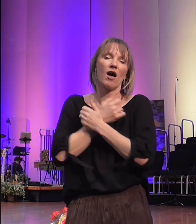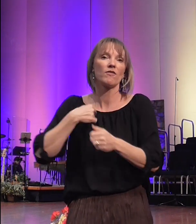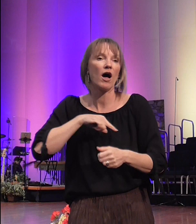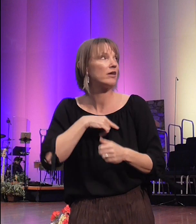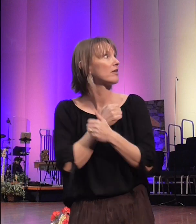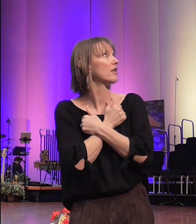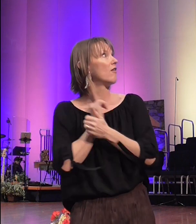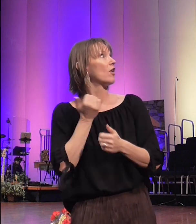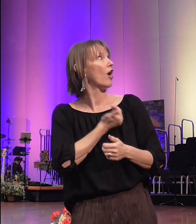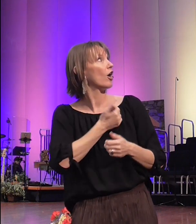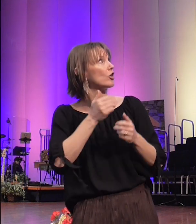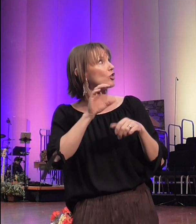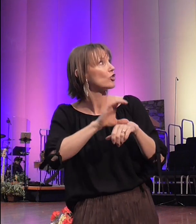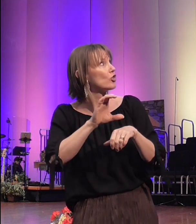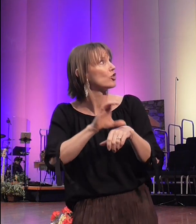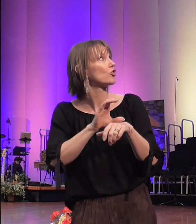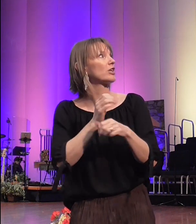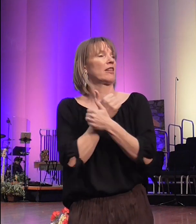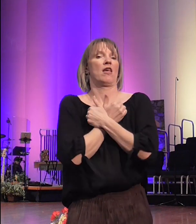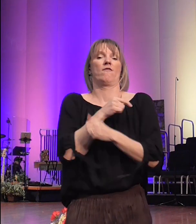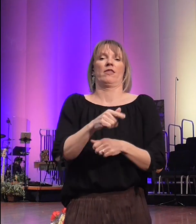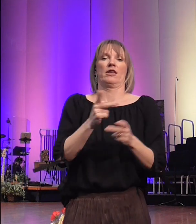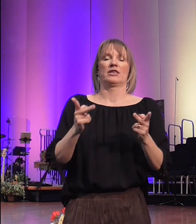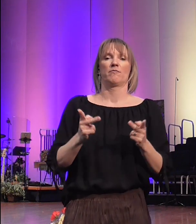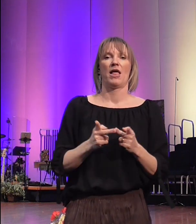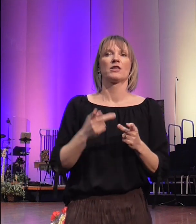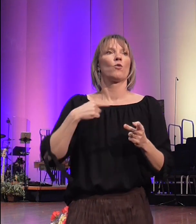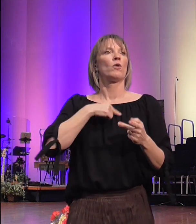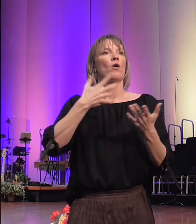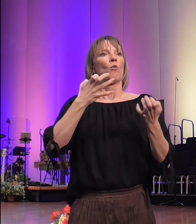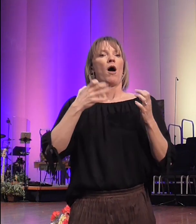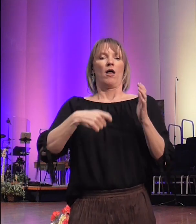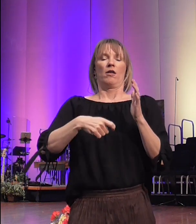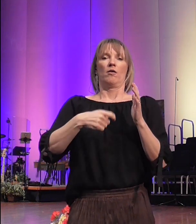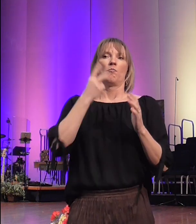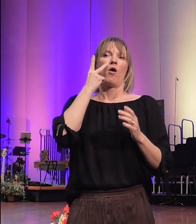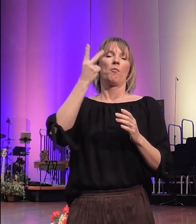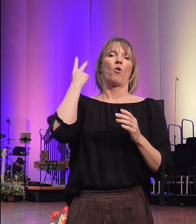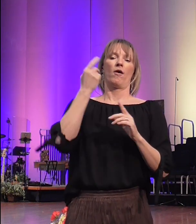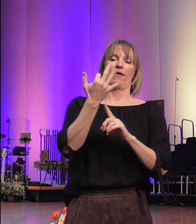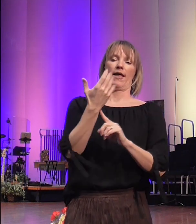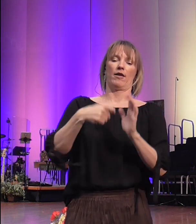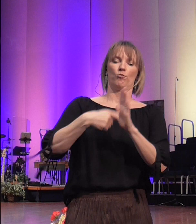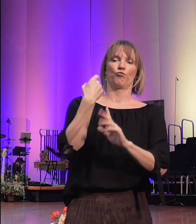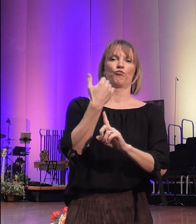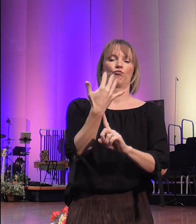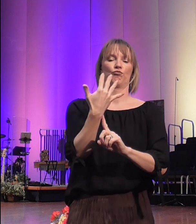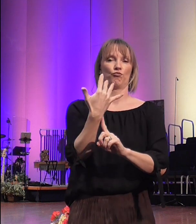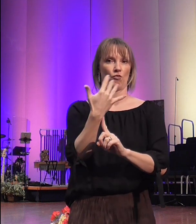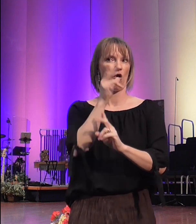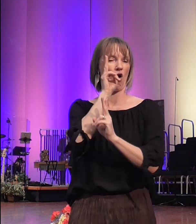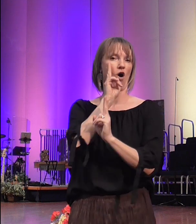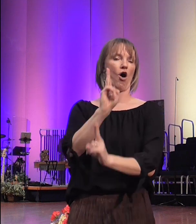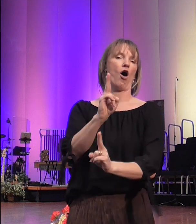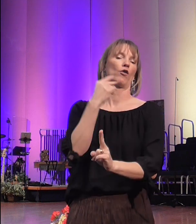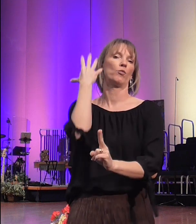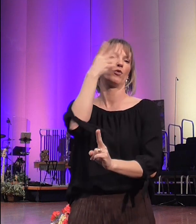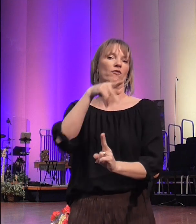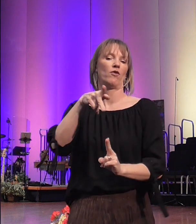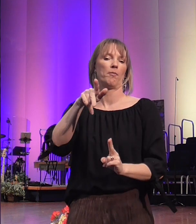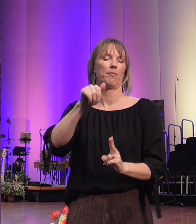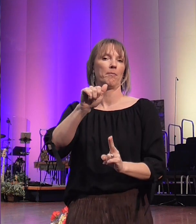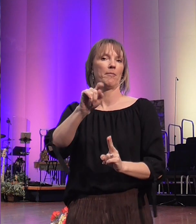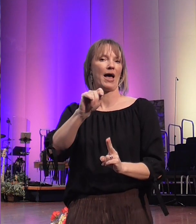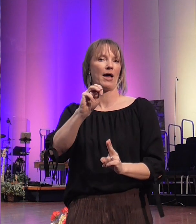our church, she loved this place. And so we want to light our memorial candle today in honor of beautiful Pat Meyer